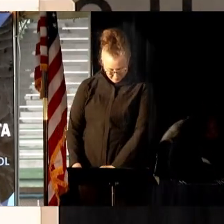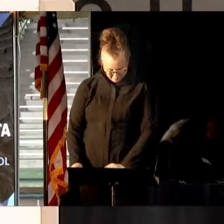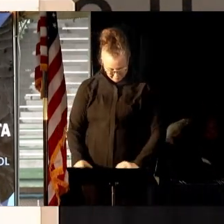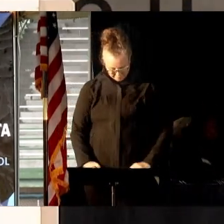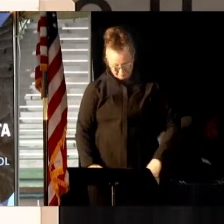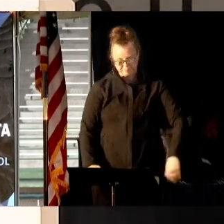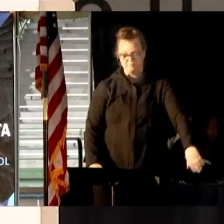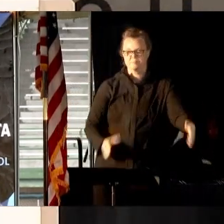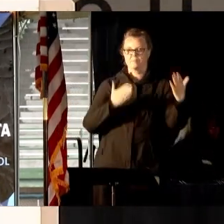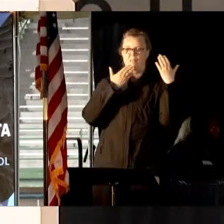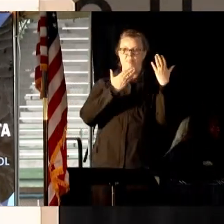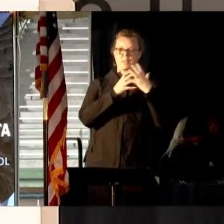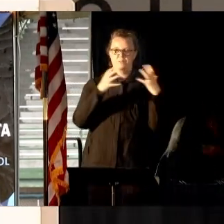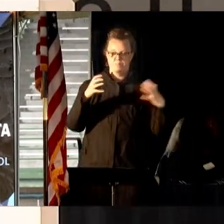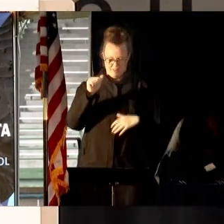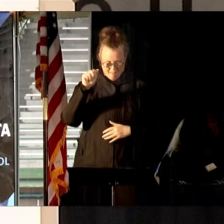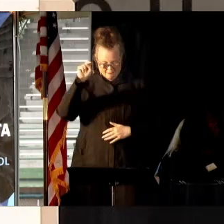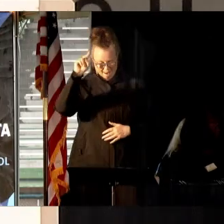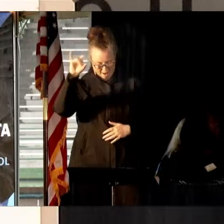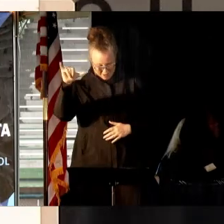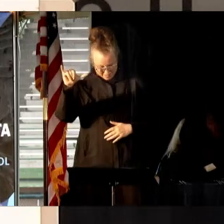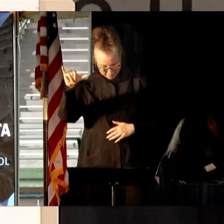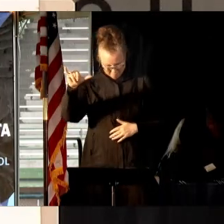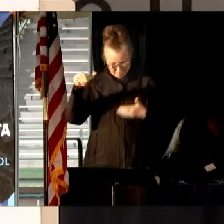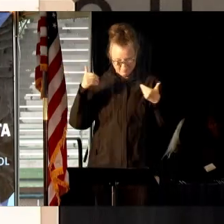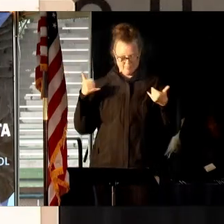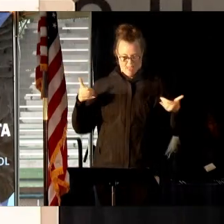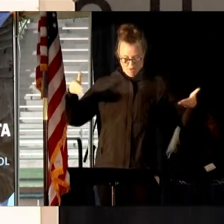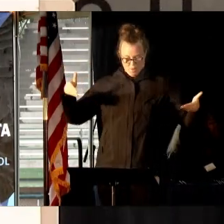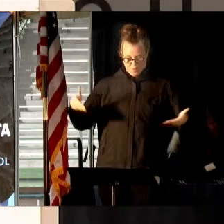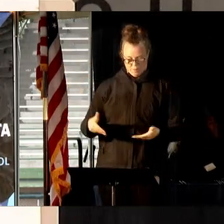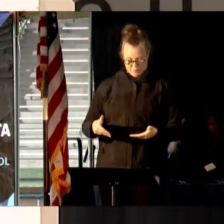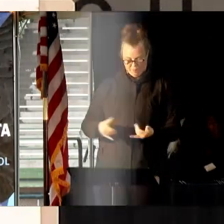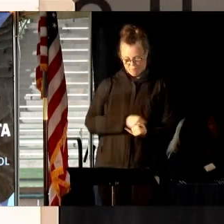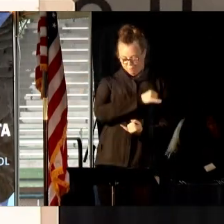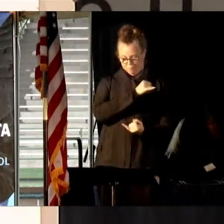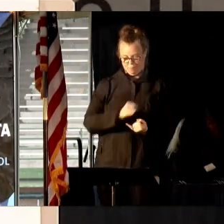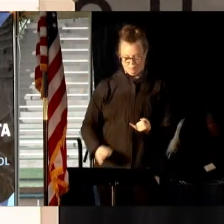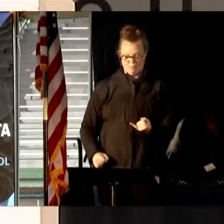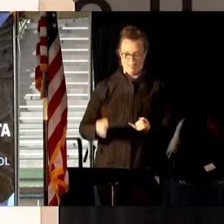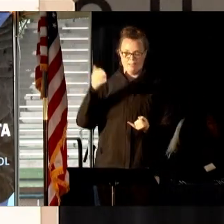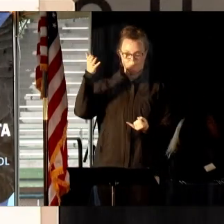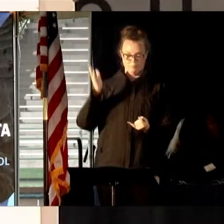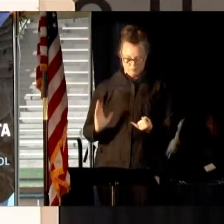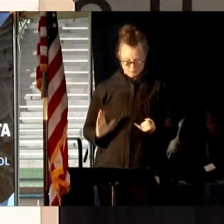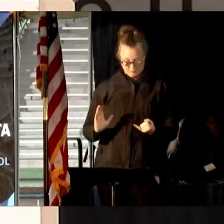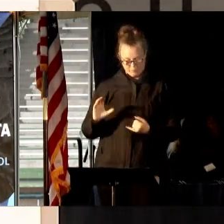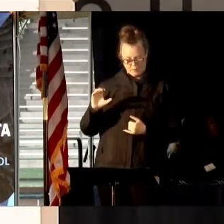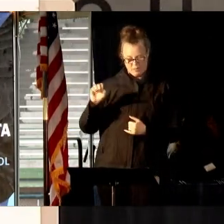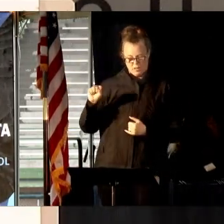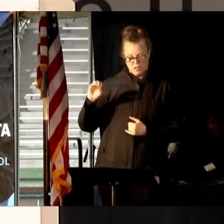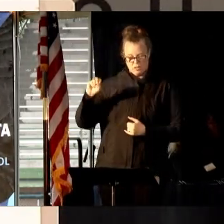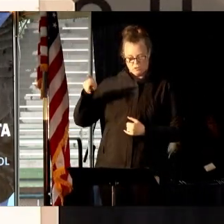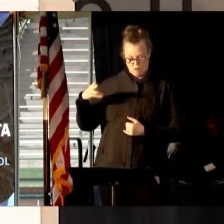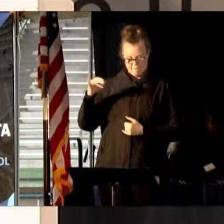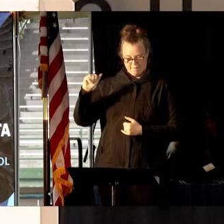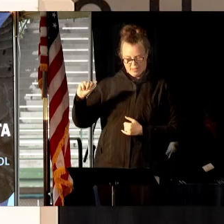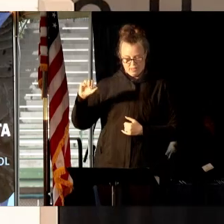Thank you so much, Andy. I would now like to introduce our final speaker, the fantastic Sophia